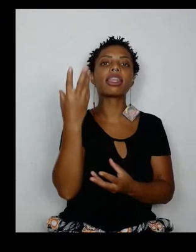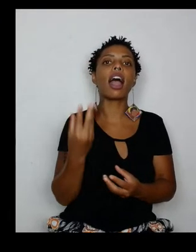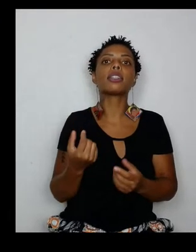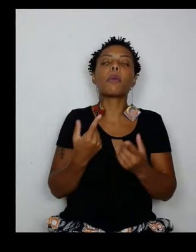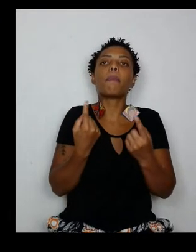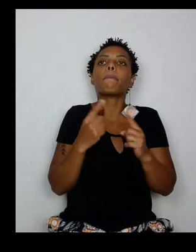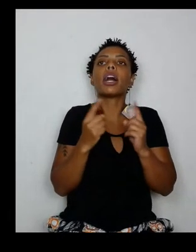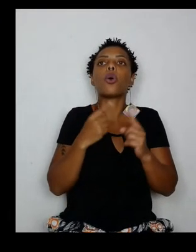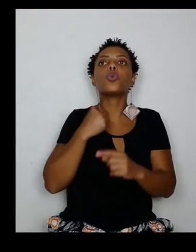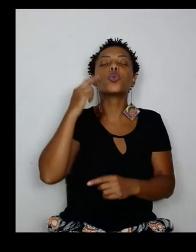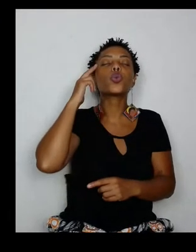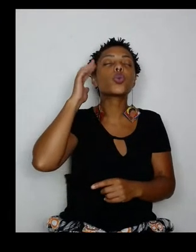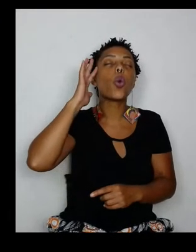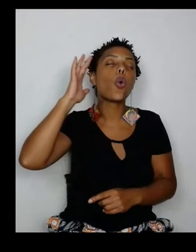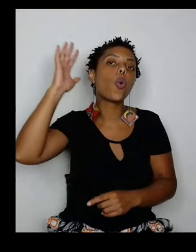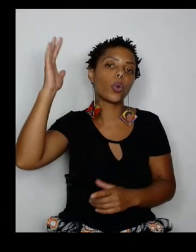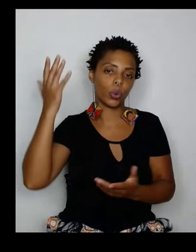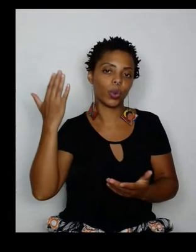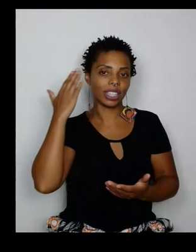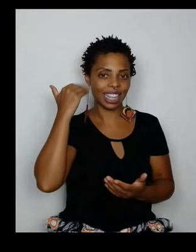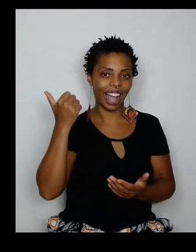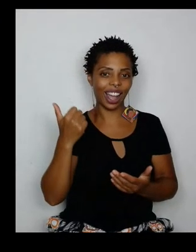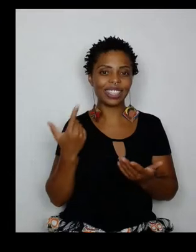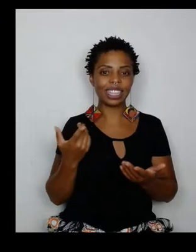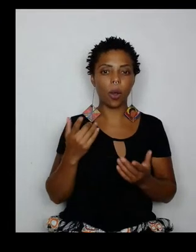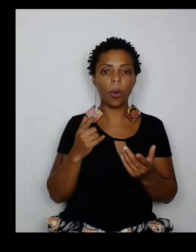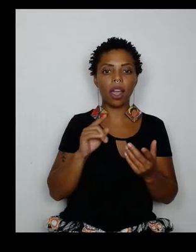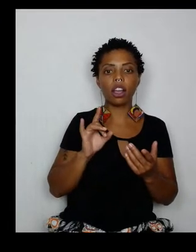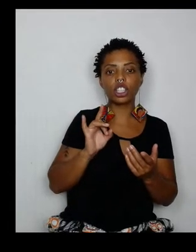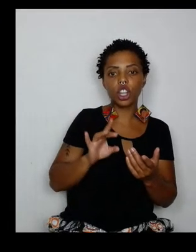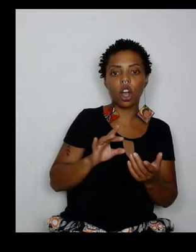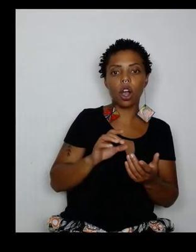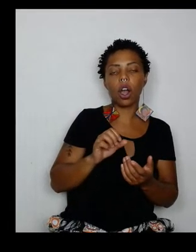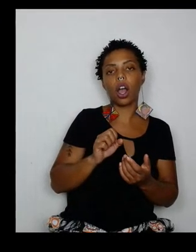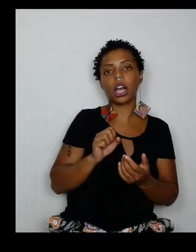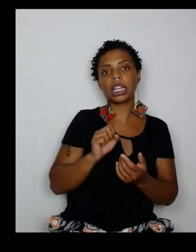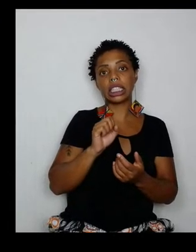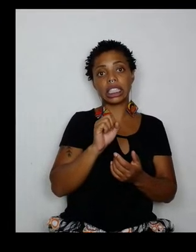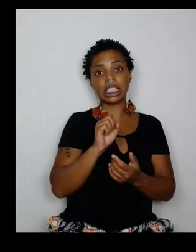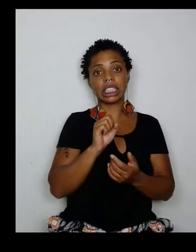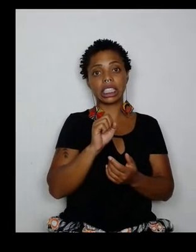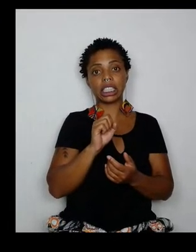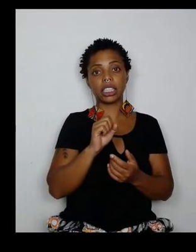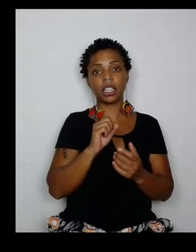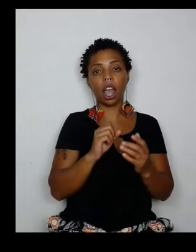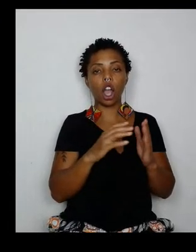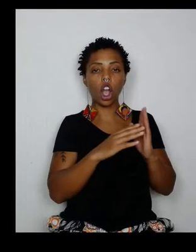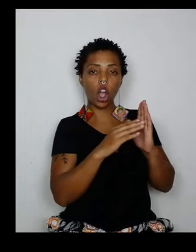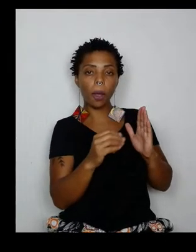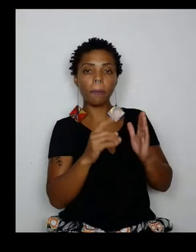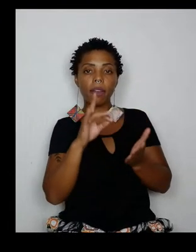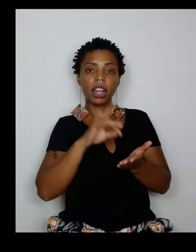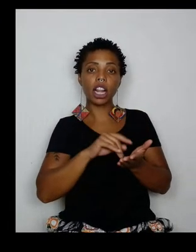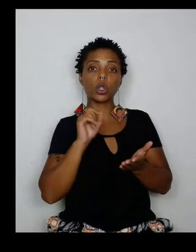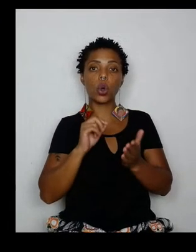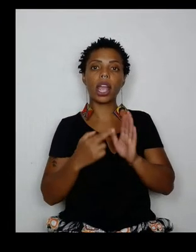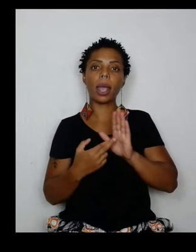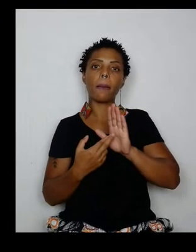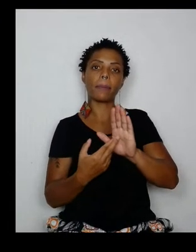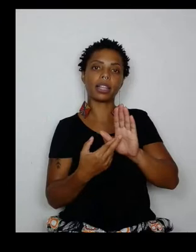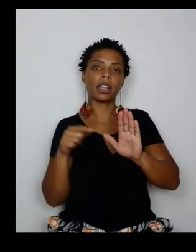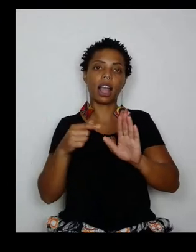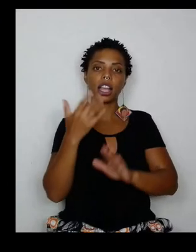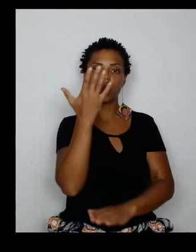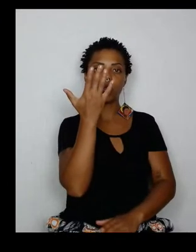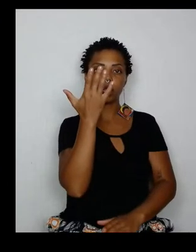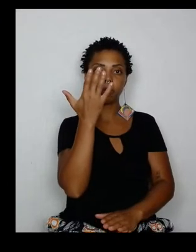representational artifice here in the mirror itself now of course when you look at it you see also